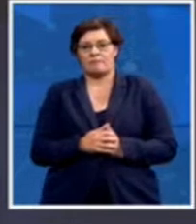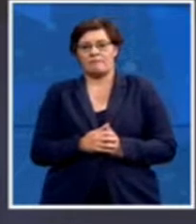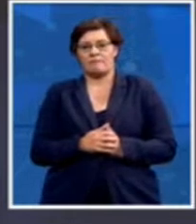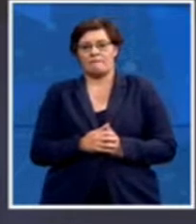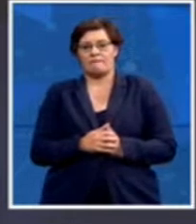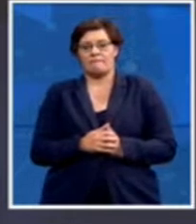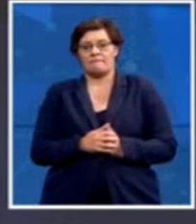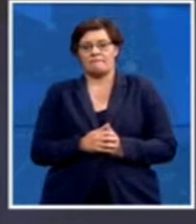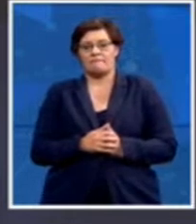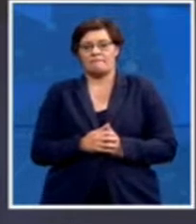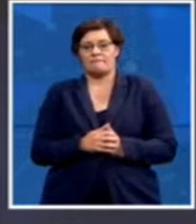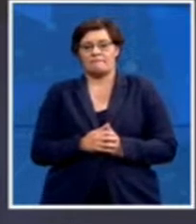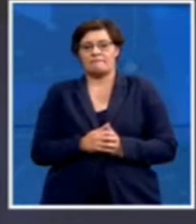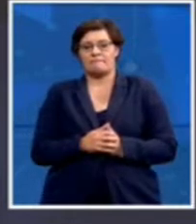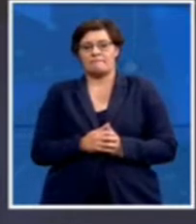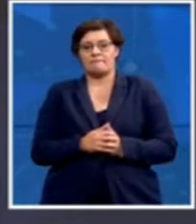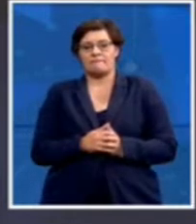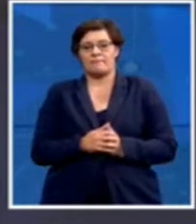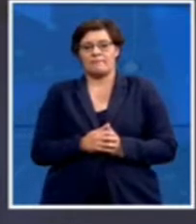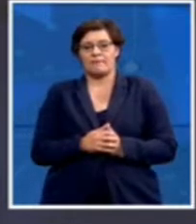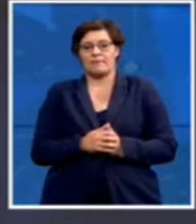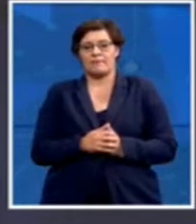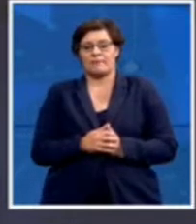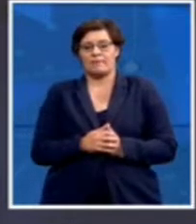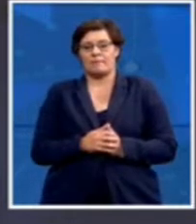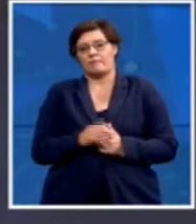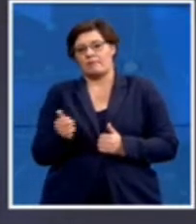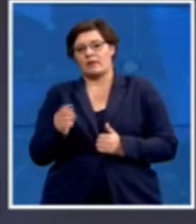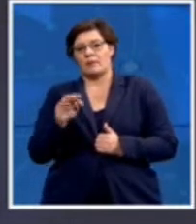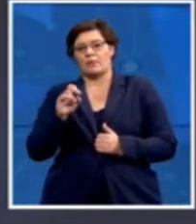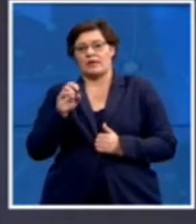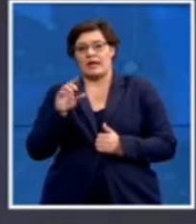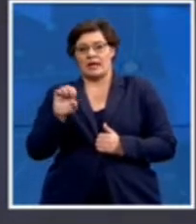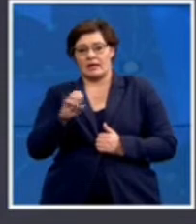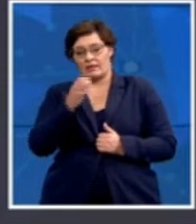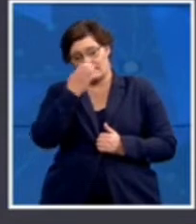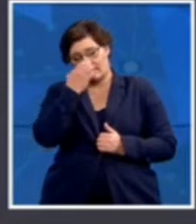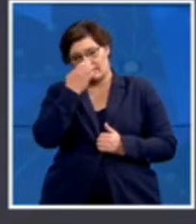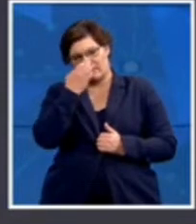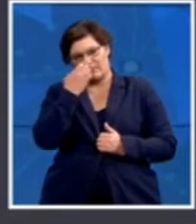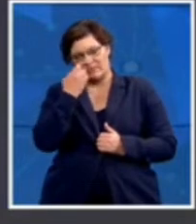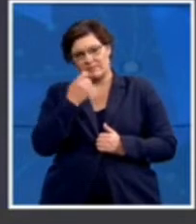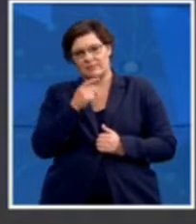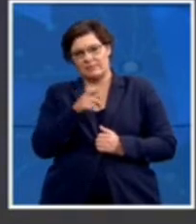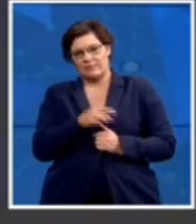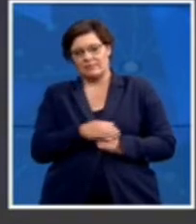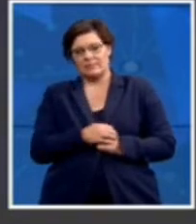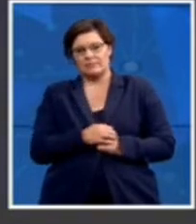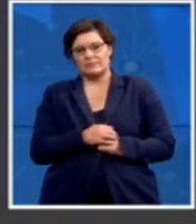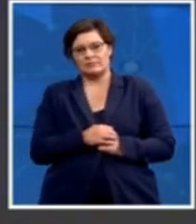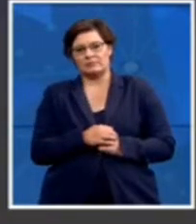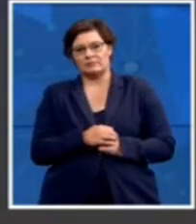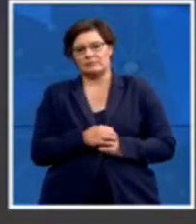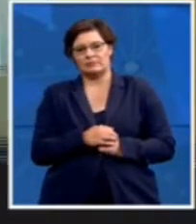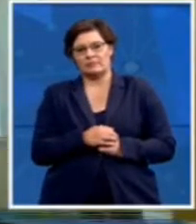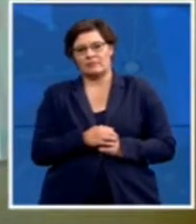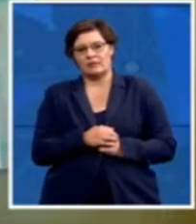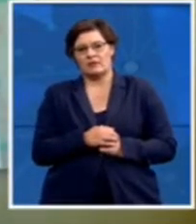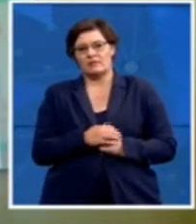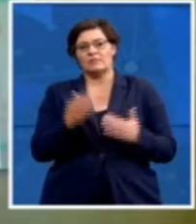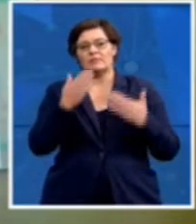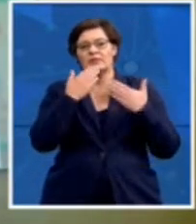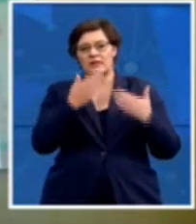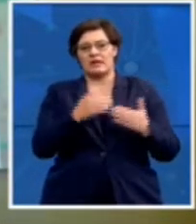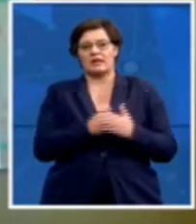That's for you, Monday. Chris, please do lower your hand. No, thanks, Konati, and Chris, thanks for the